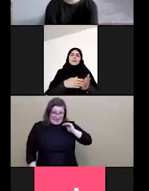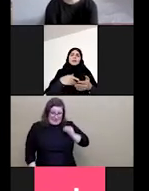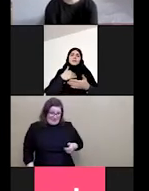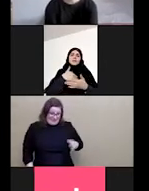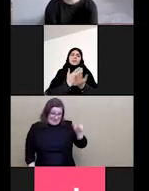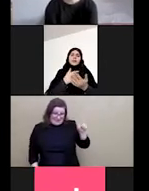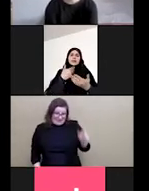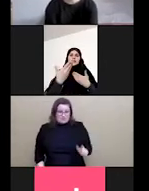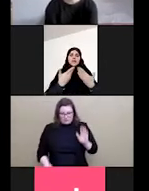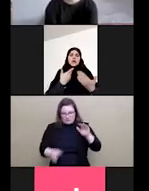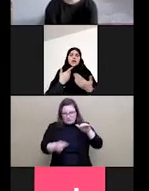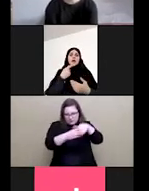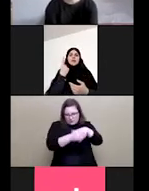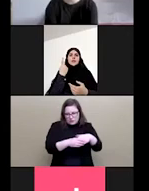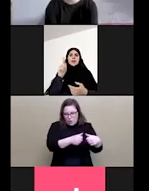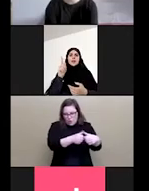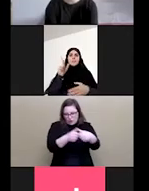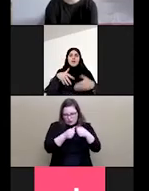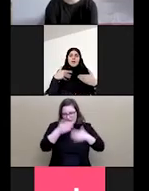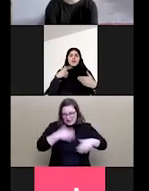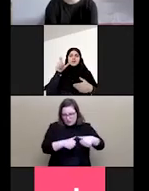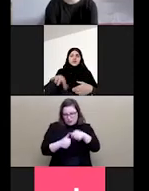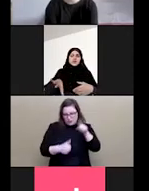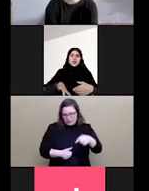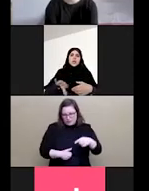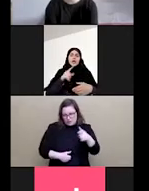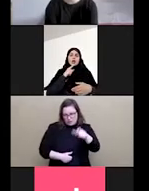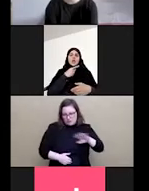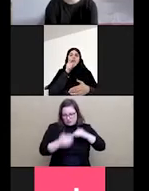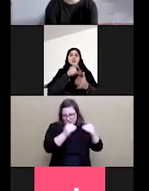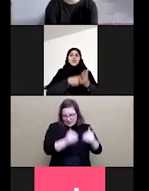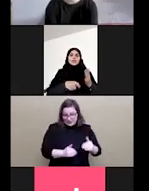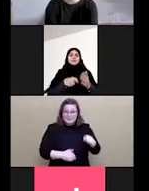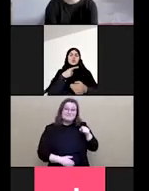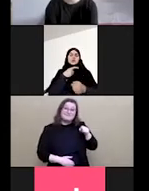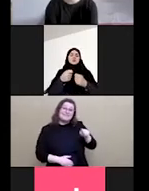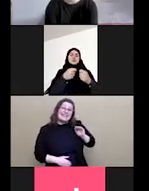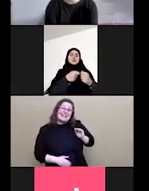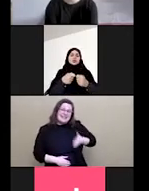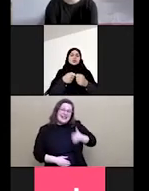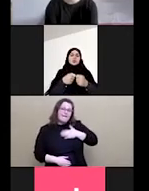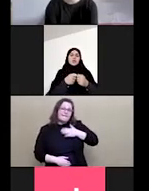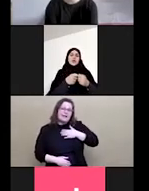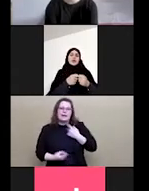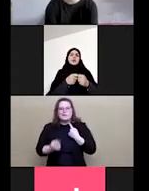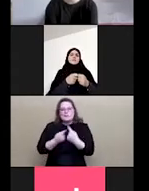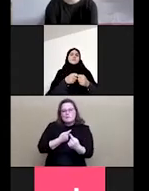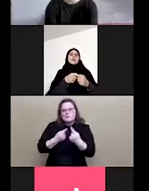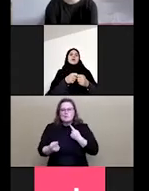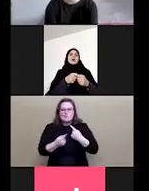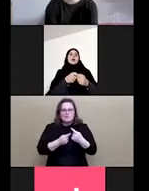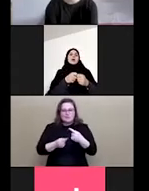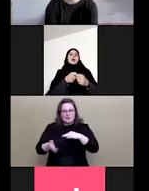organization of persons with disabilities, wanted to discuss programs of the new